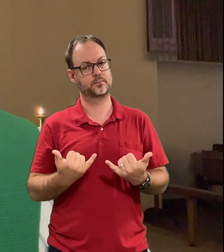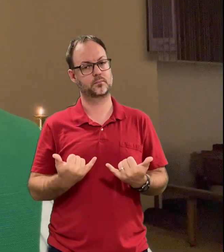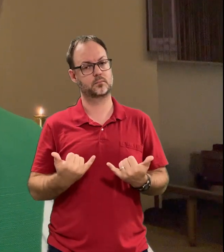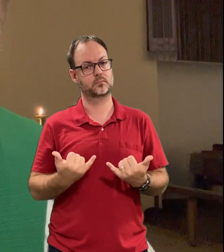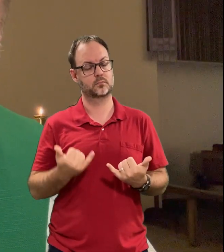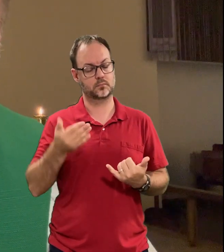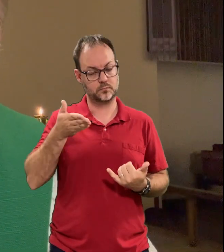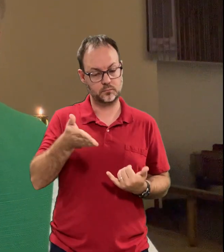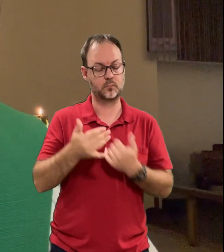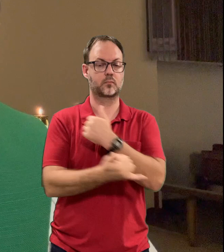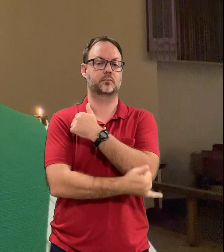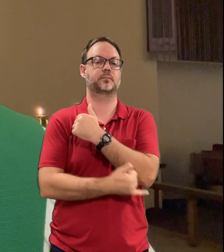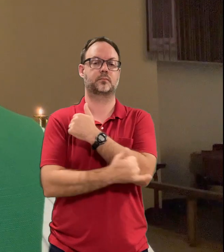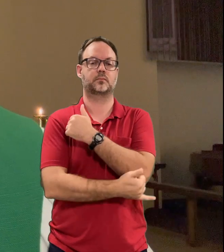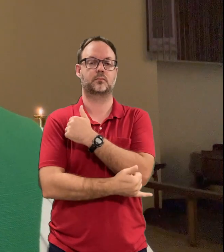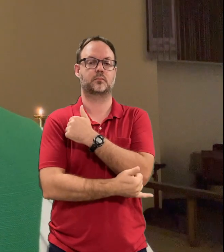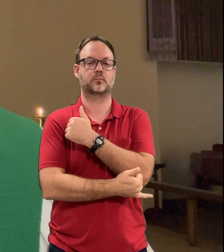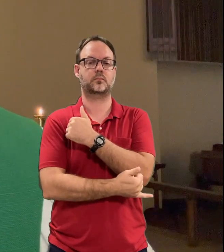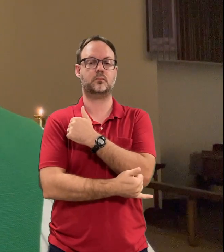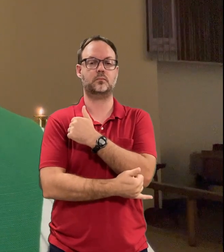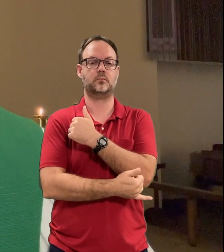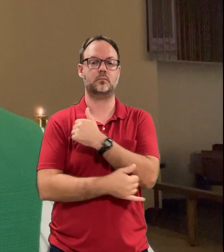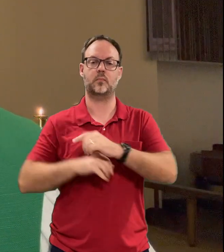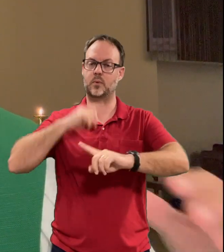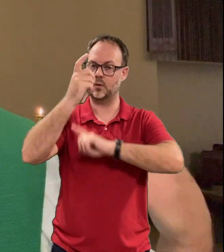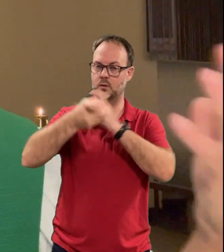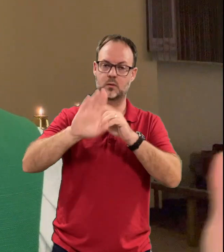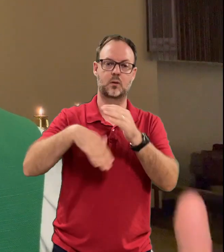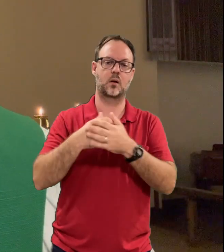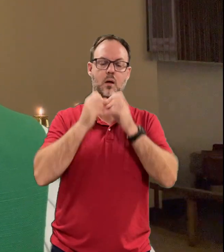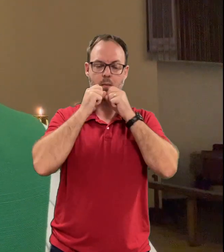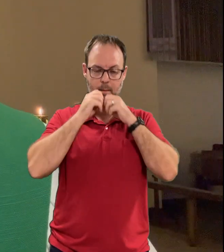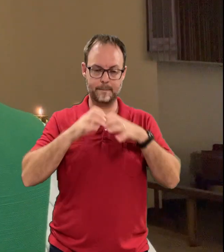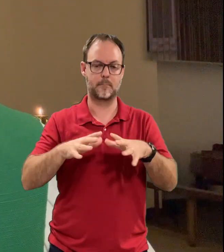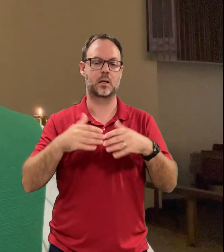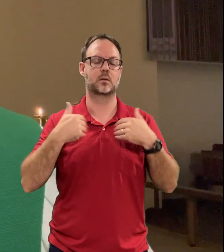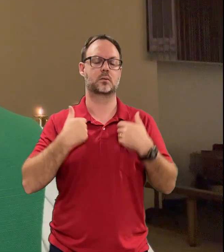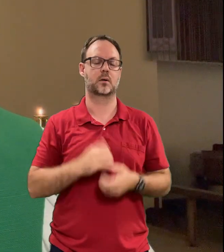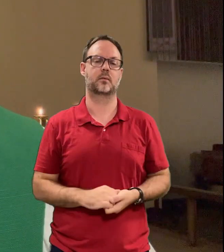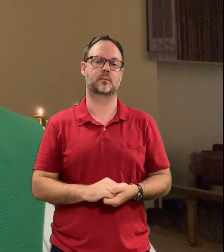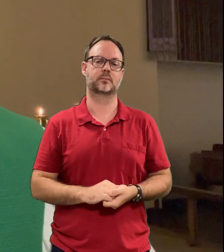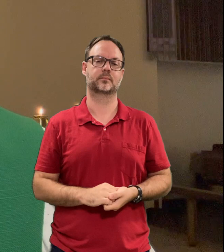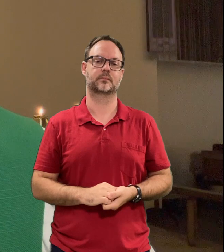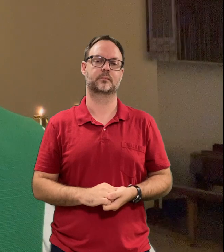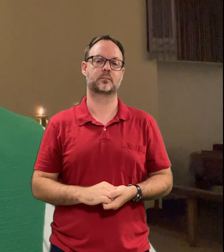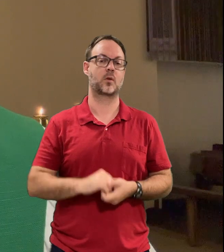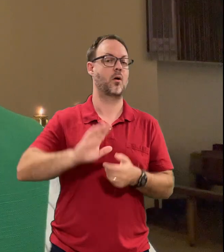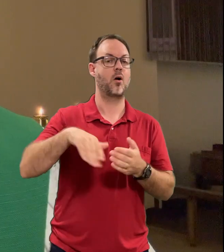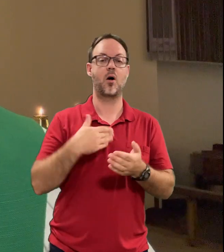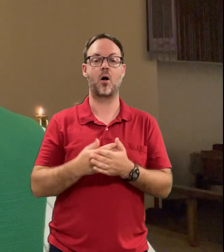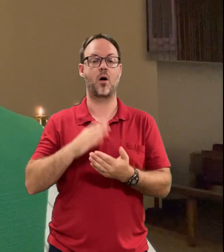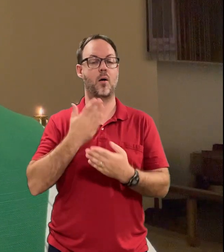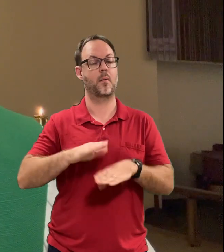time in this country, and he has given you all the blessings that you have.